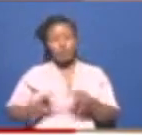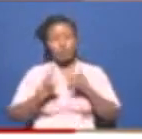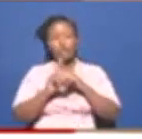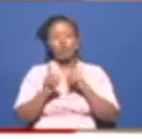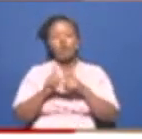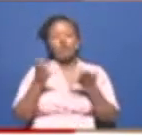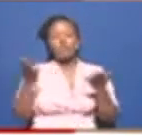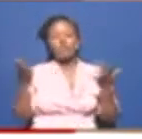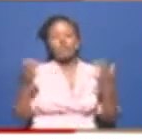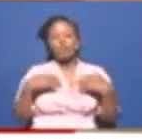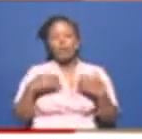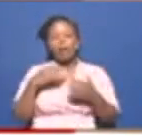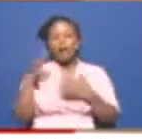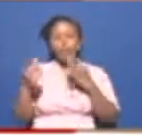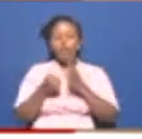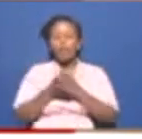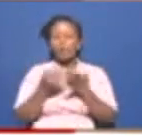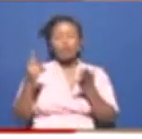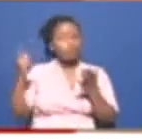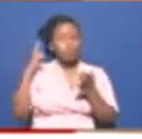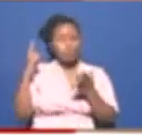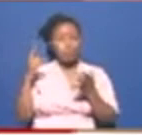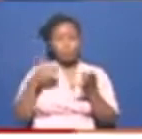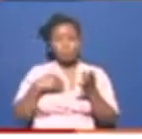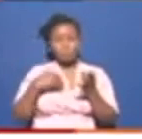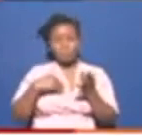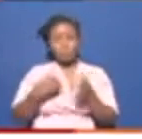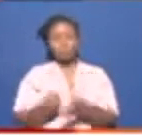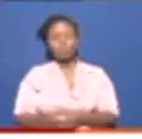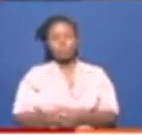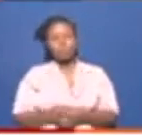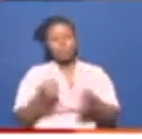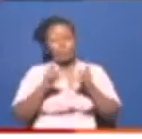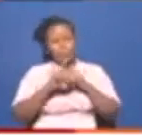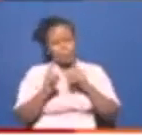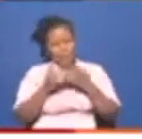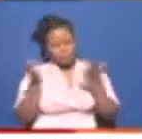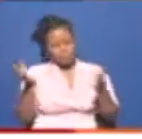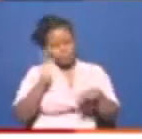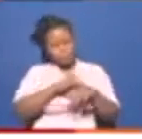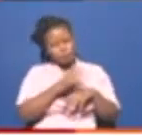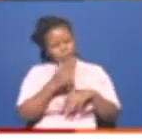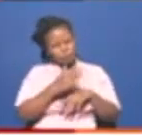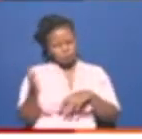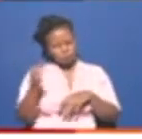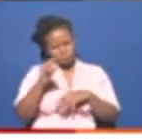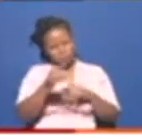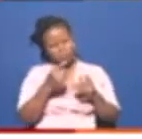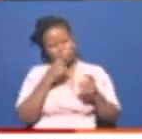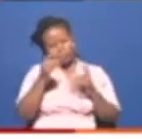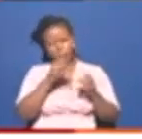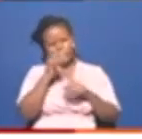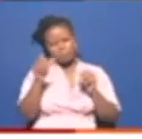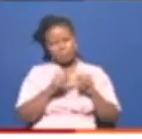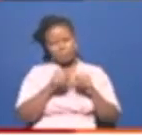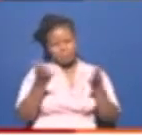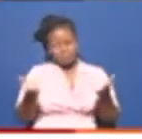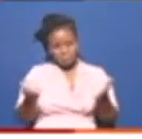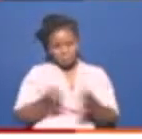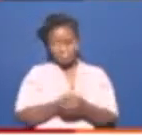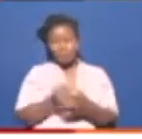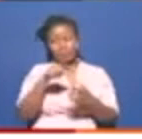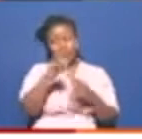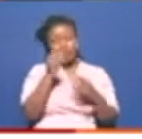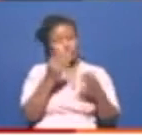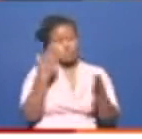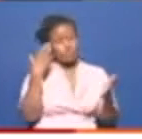on to an Act of Parliament. Yes. And it's a good thing that you are speaking from somebody who had the